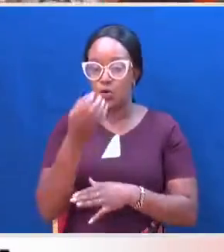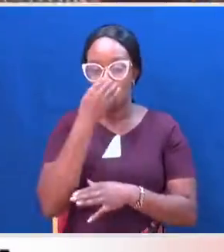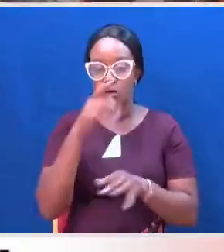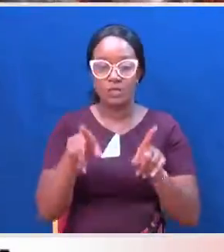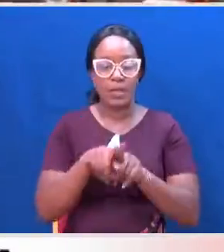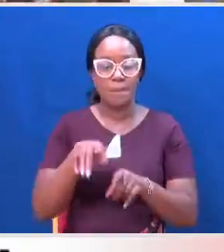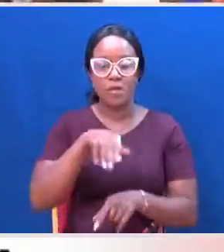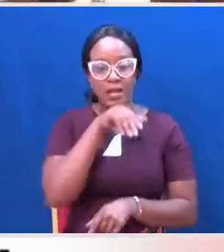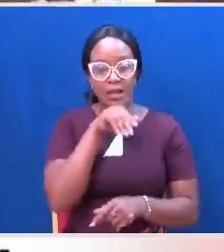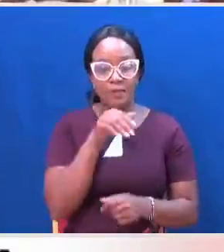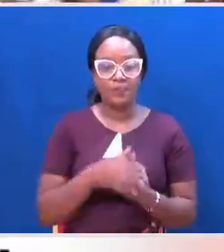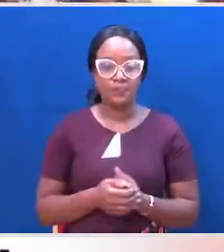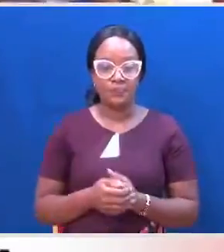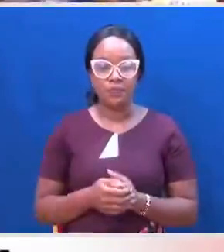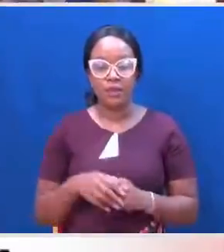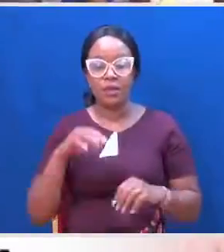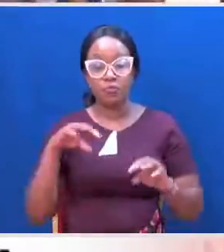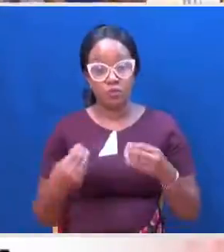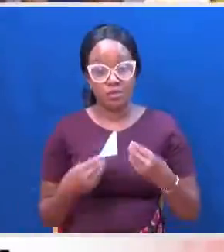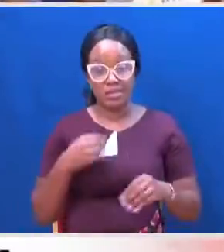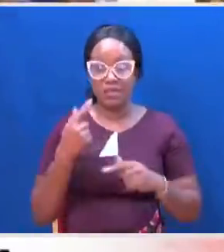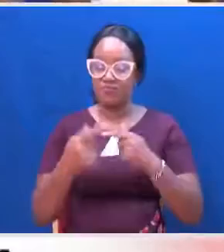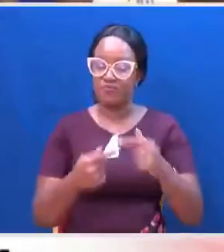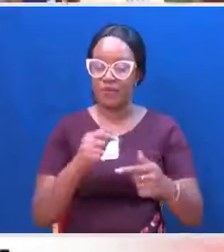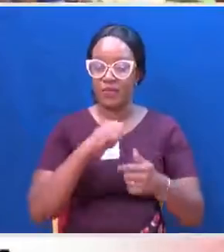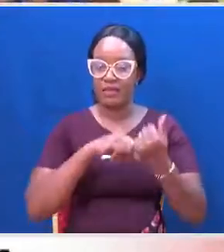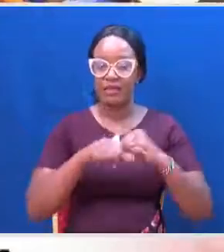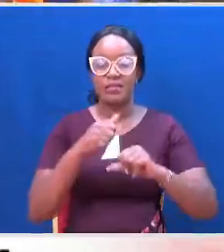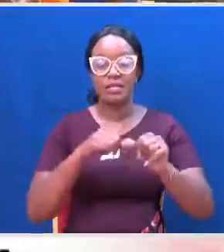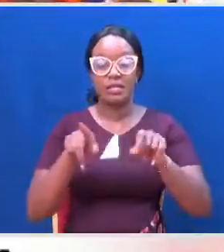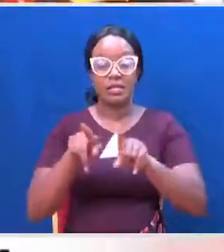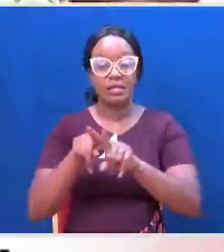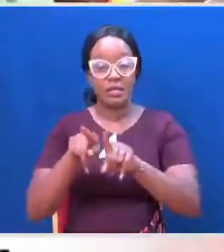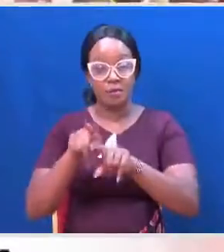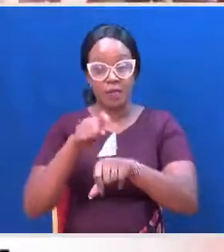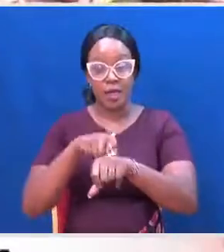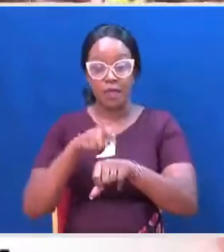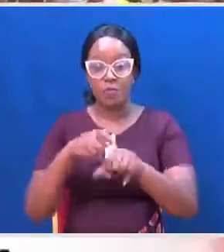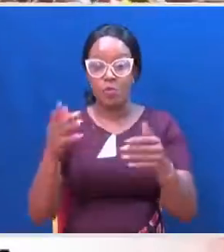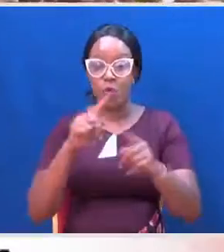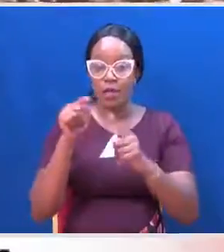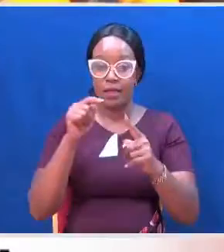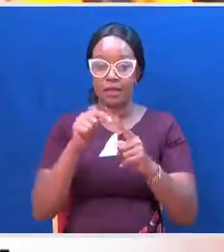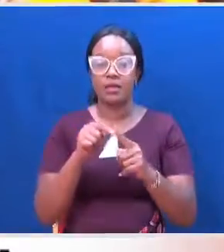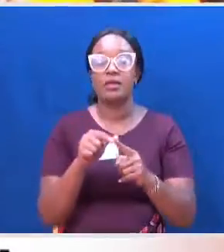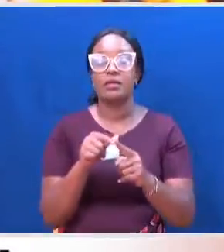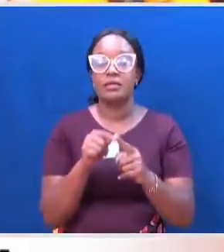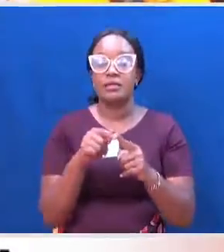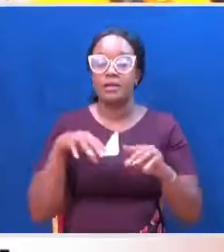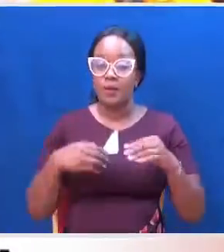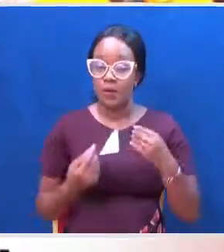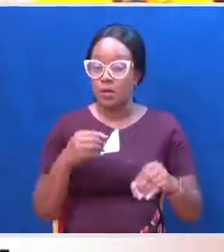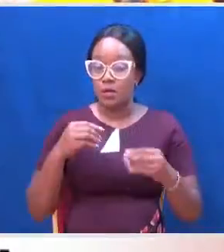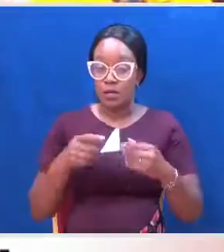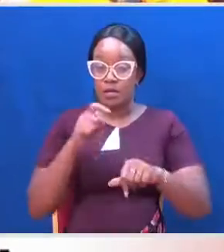Busia County was a beehive of activities as ODM leaders crisscrossed the county campaigning for the BBI Amendment